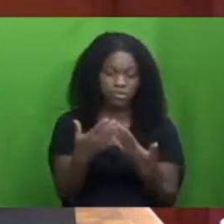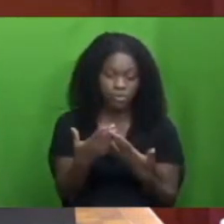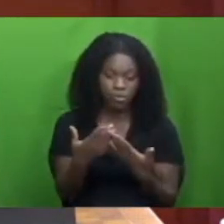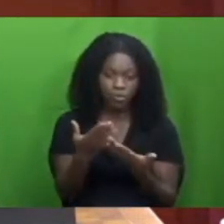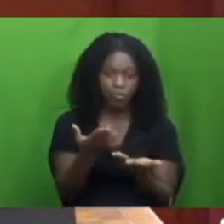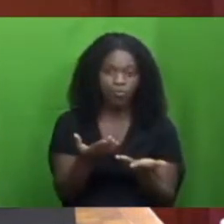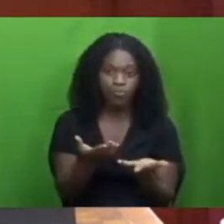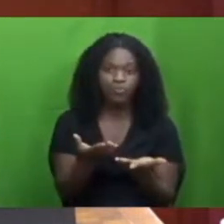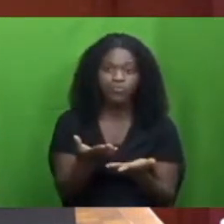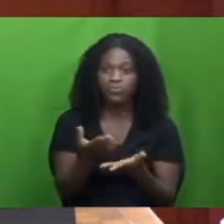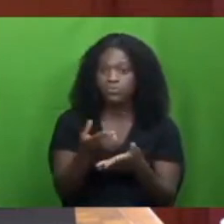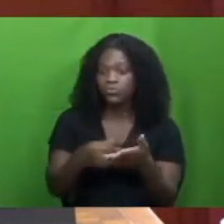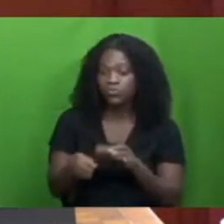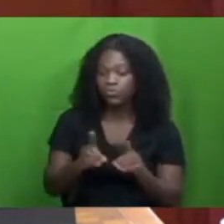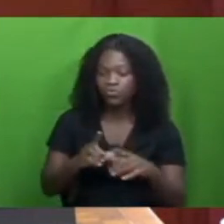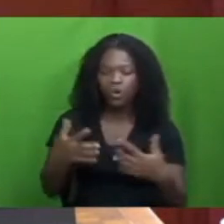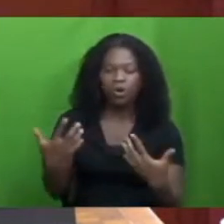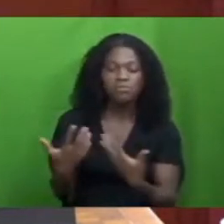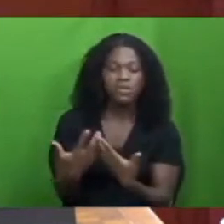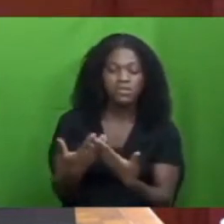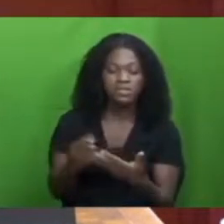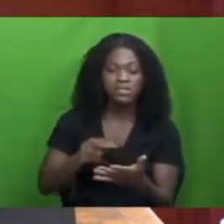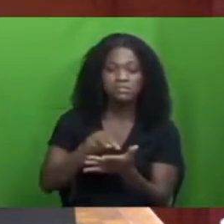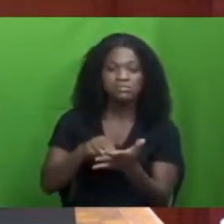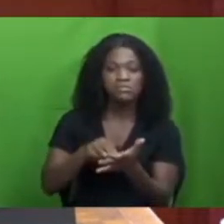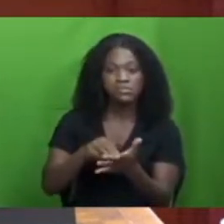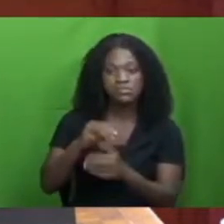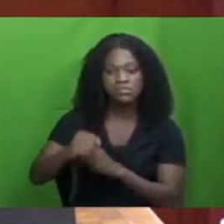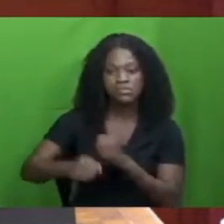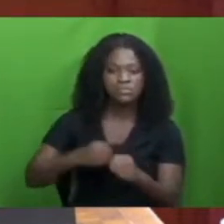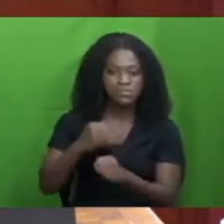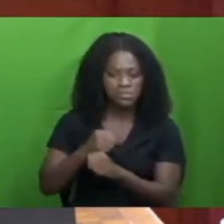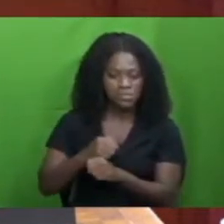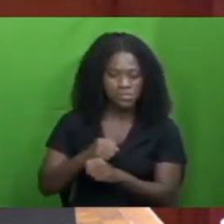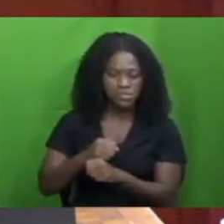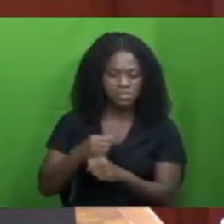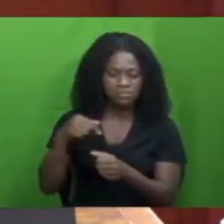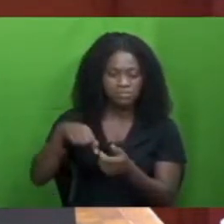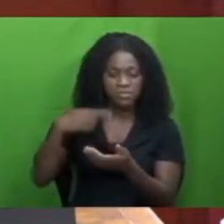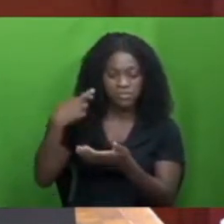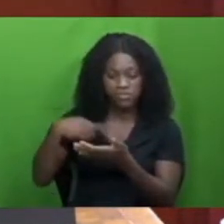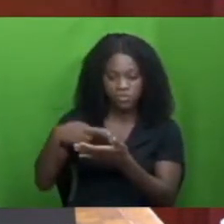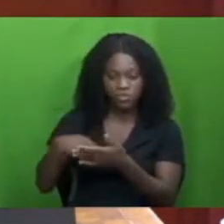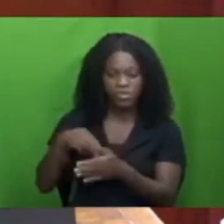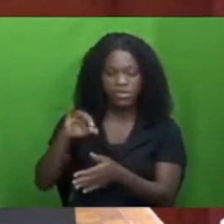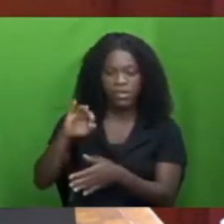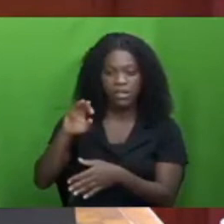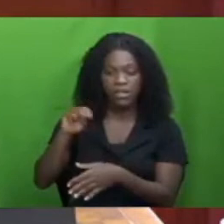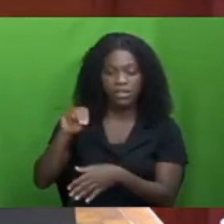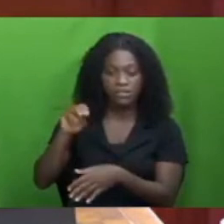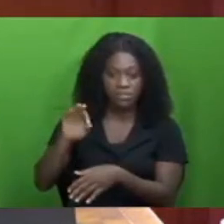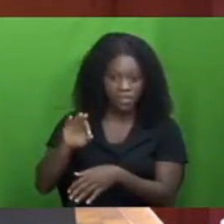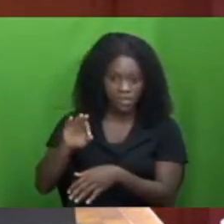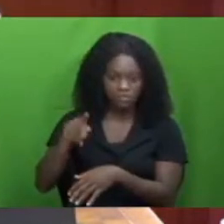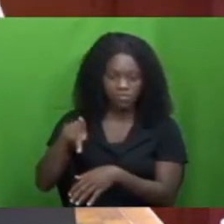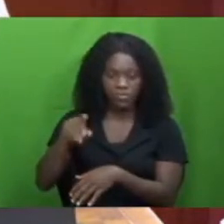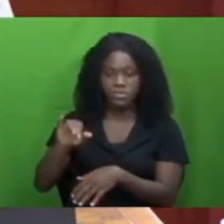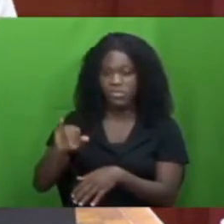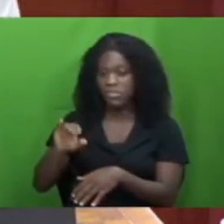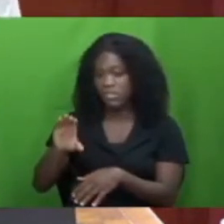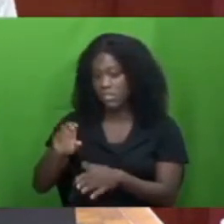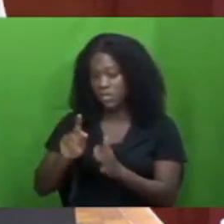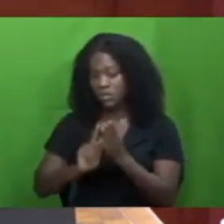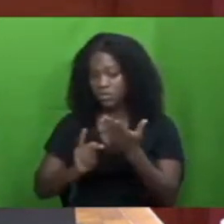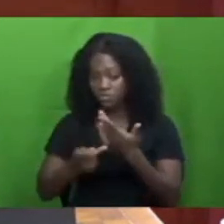to align the 2023 mid-year fiscal review with the IMF ECF-supported PC-PEG program. Mr.